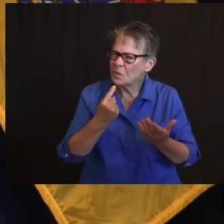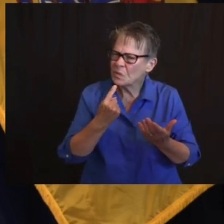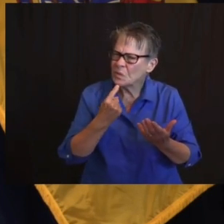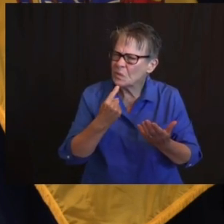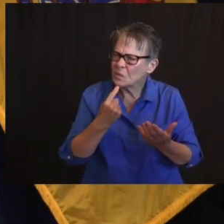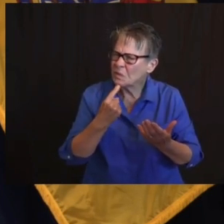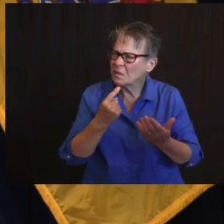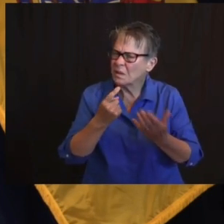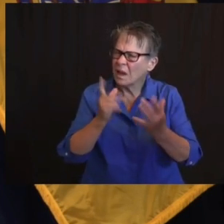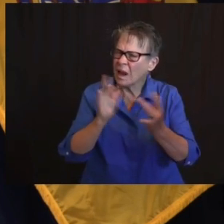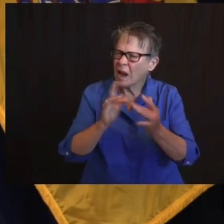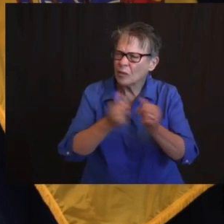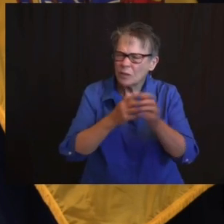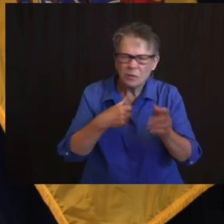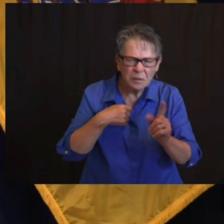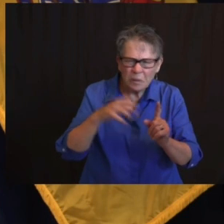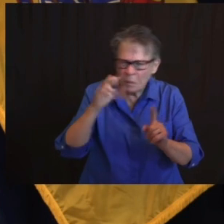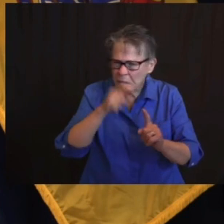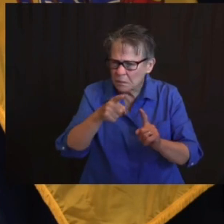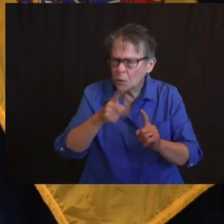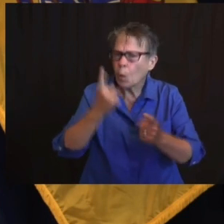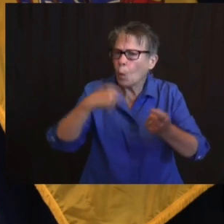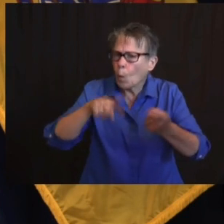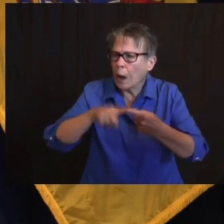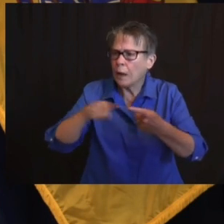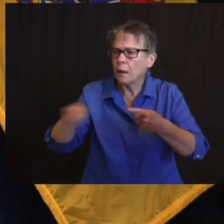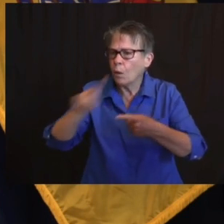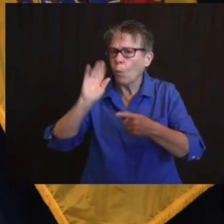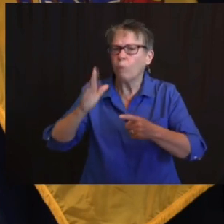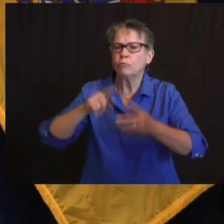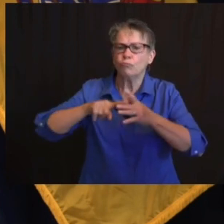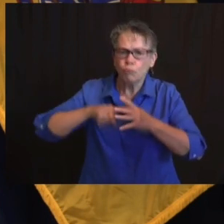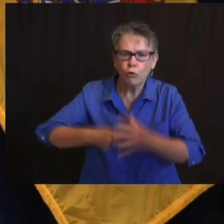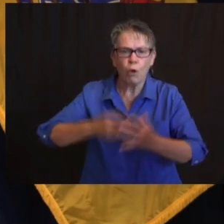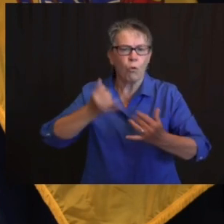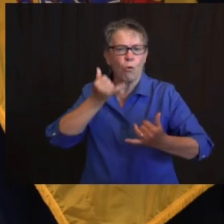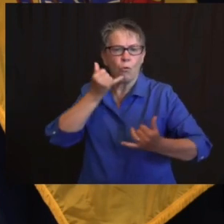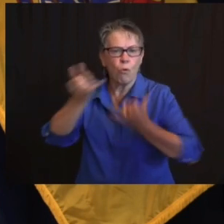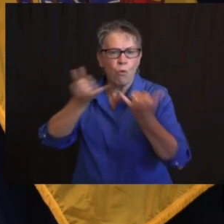additional hiring? I think at one time we had said like 5,000 people might be needed.